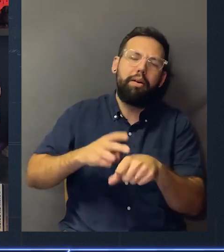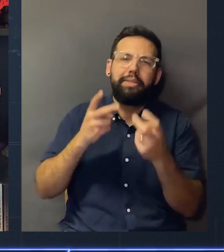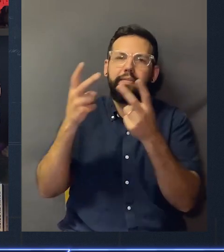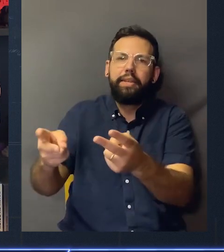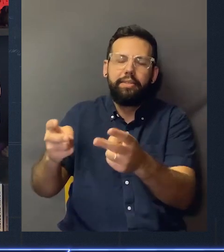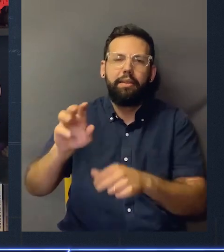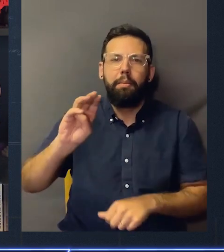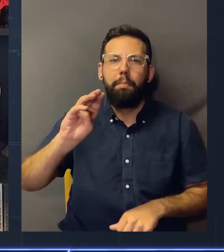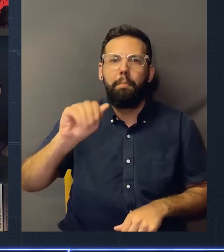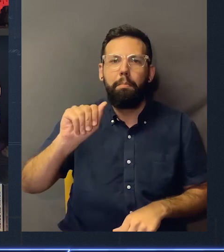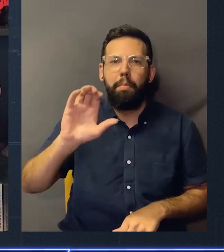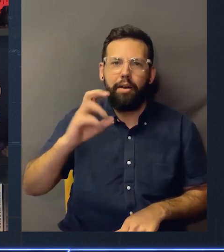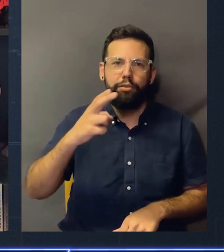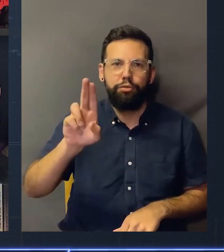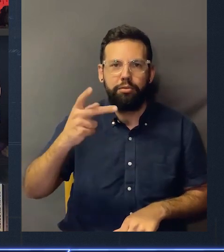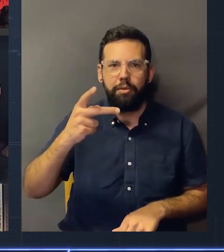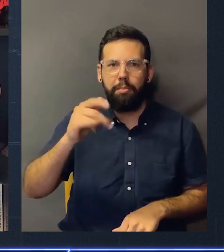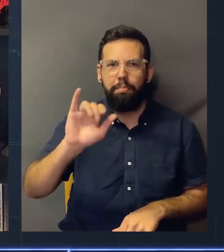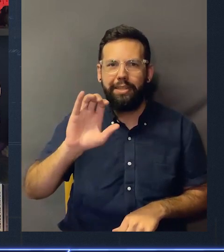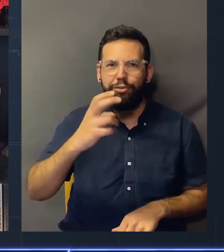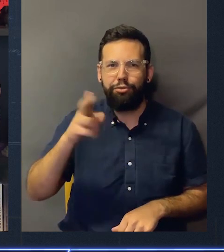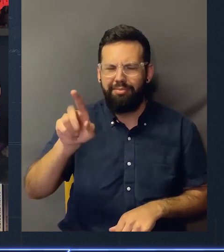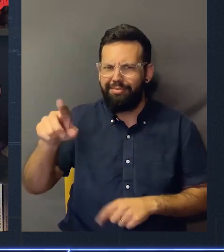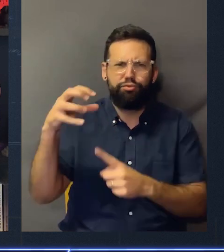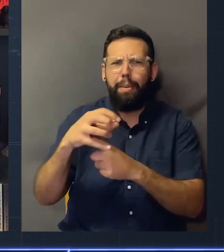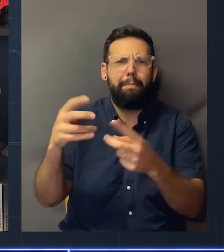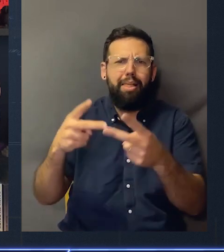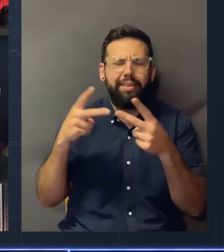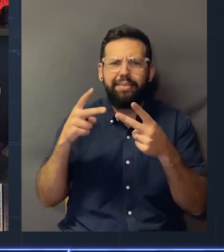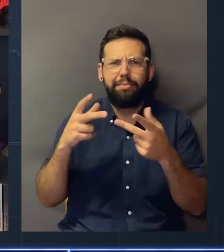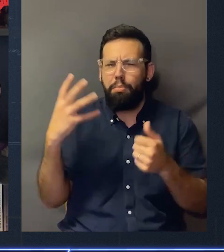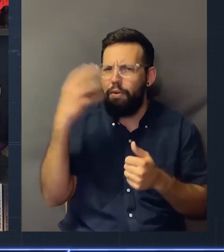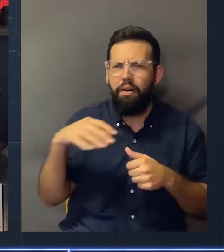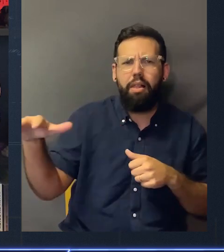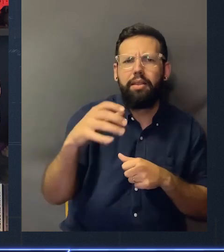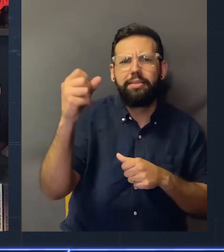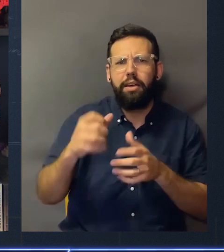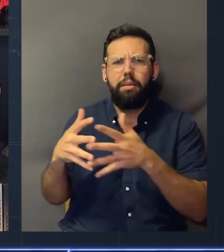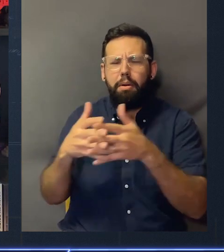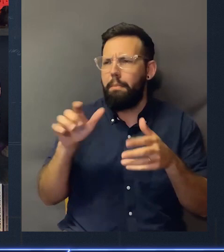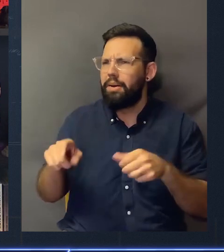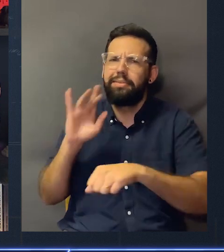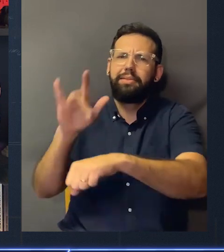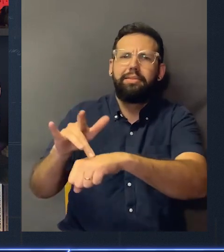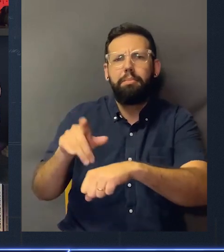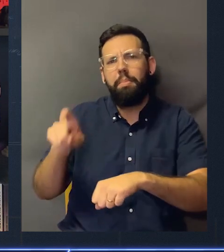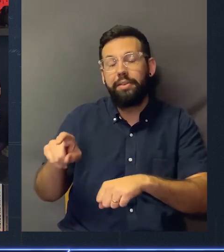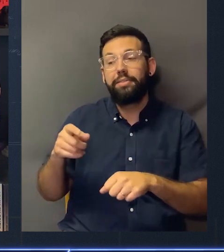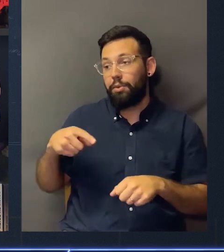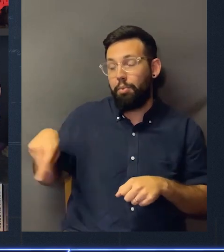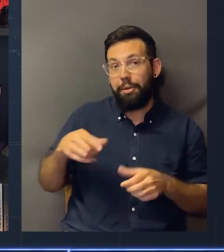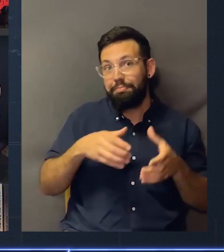and tourist attractions in all of South America. We caught up with everybody in Lima and made our plans to